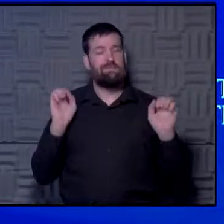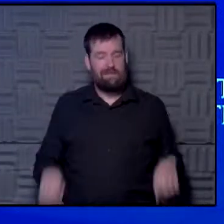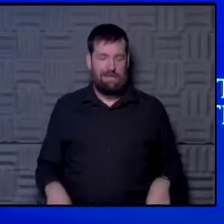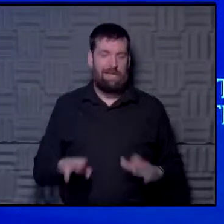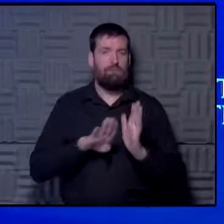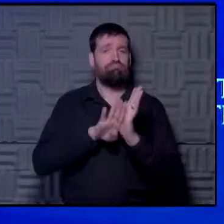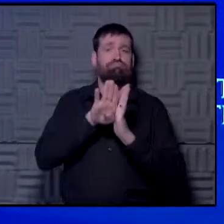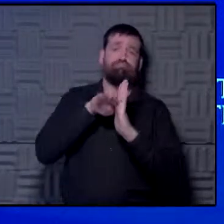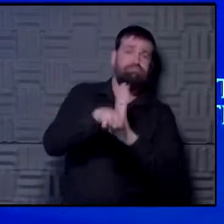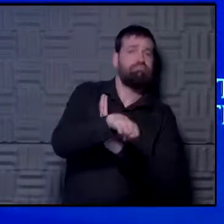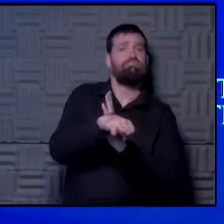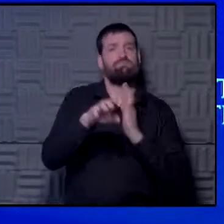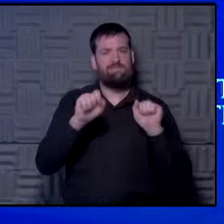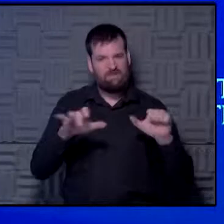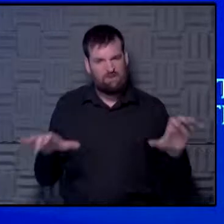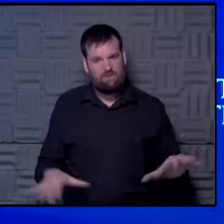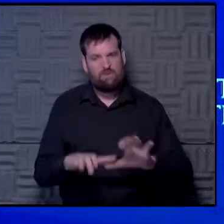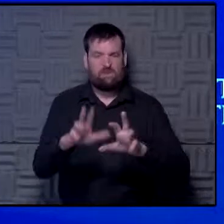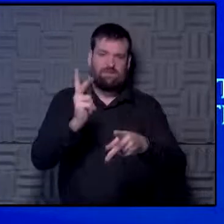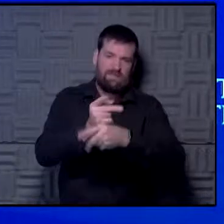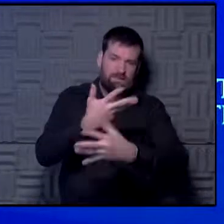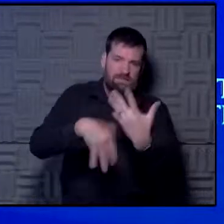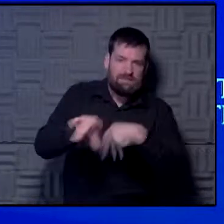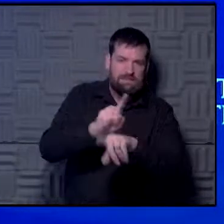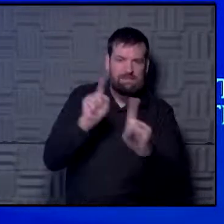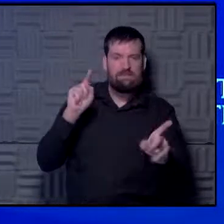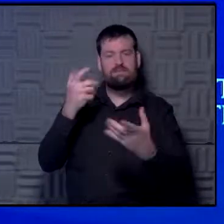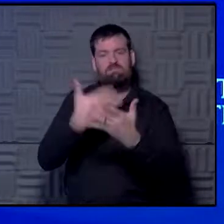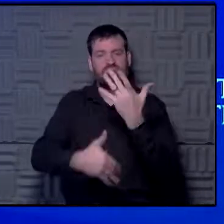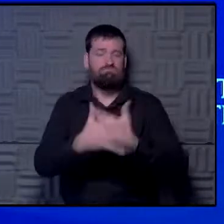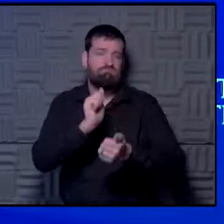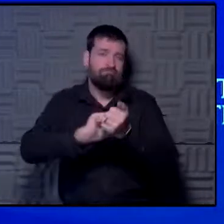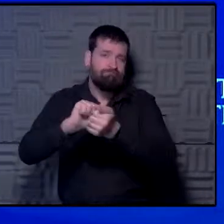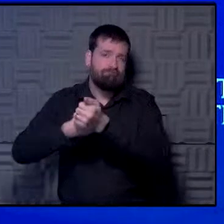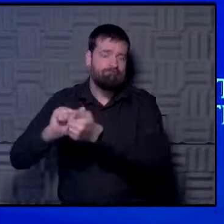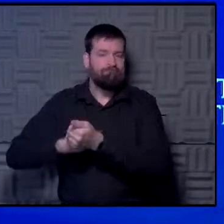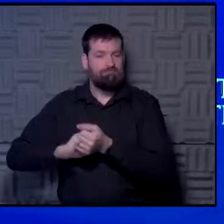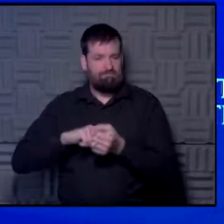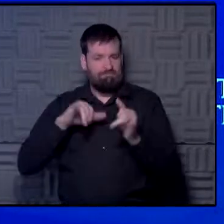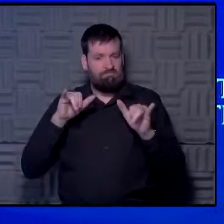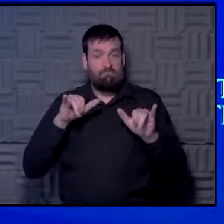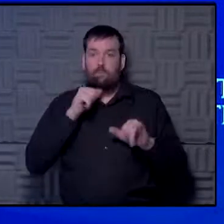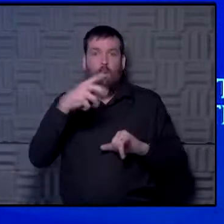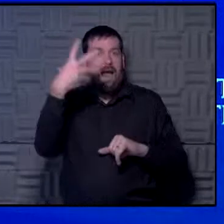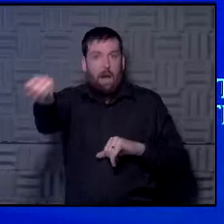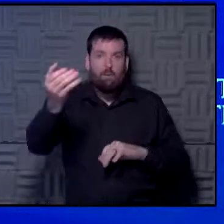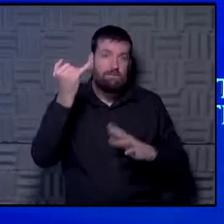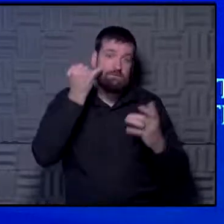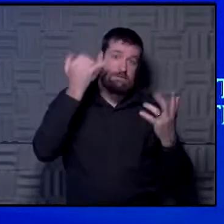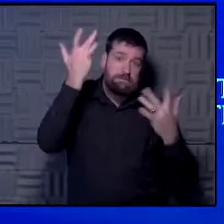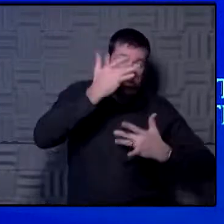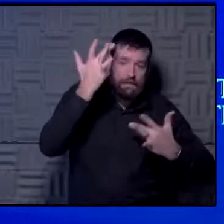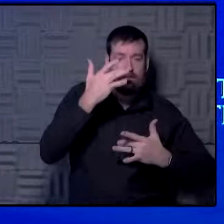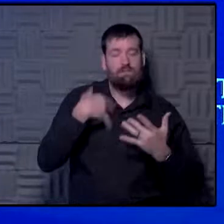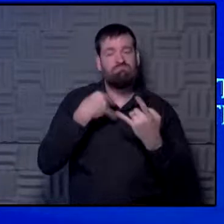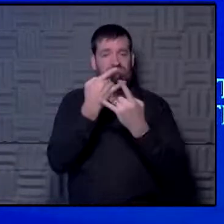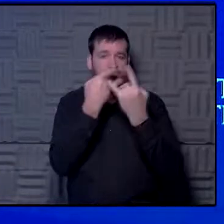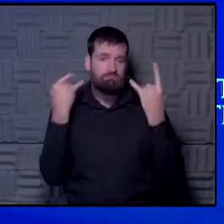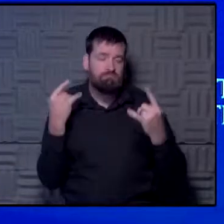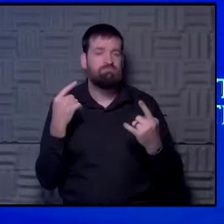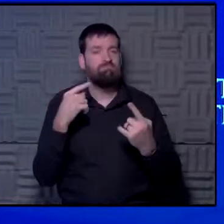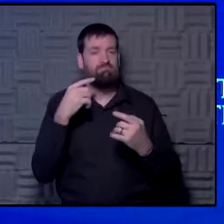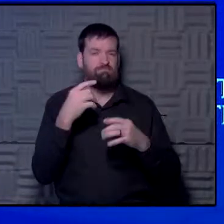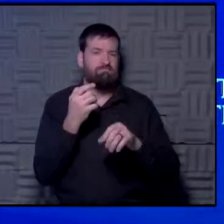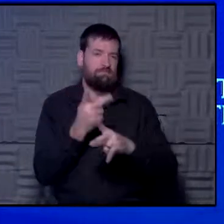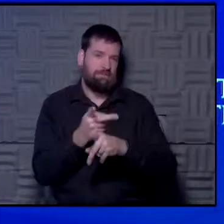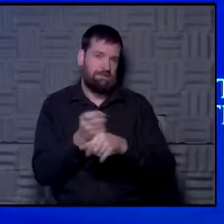curve. You can do the things about keeping your distance, washing your hands. Don't go out if you're sick. Wear your mask. Stay safe, and